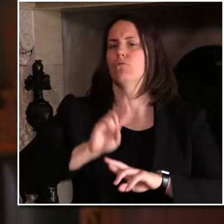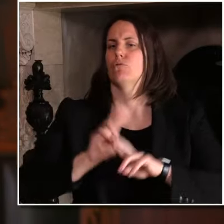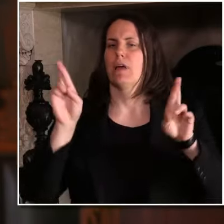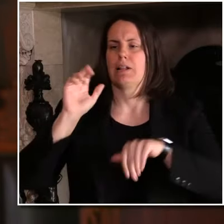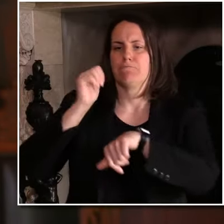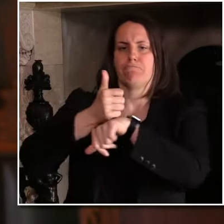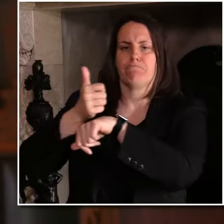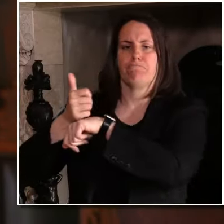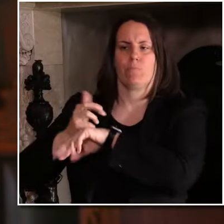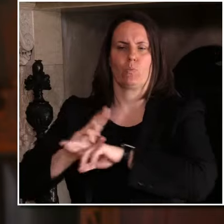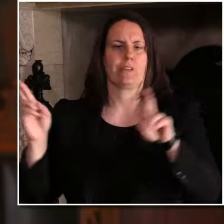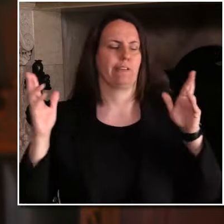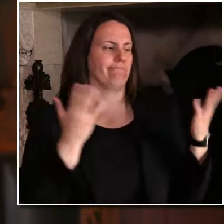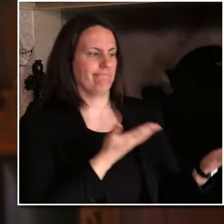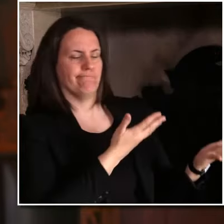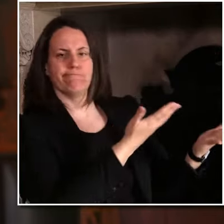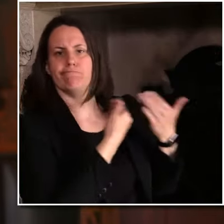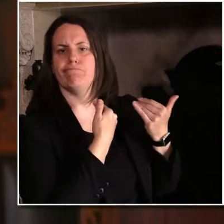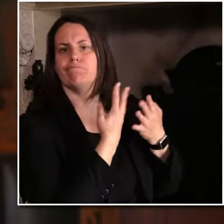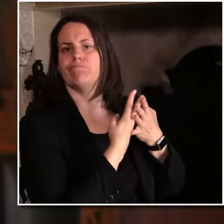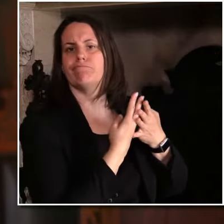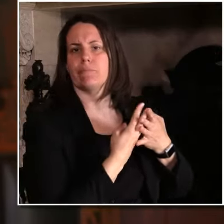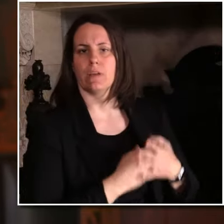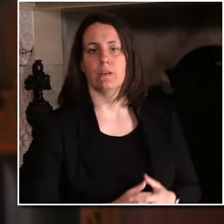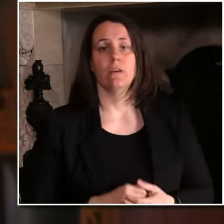10,937 tests. We have